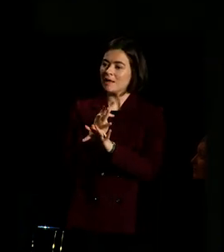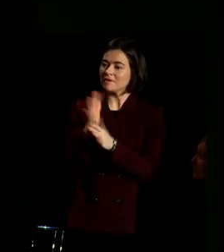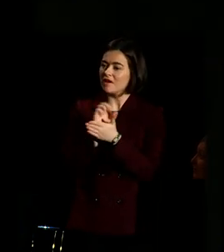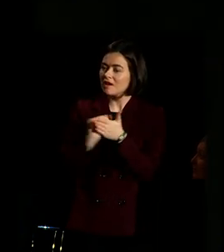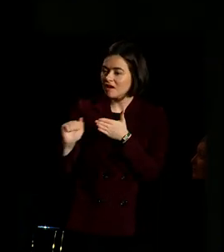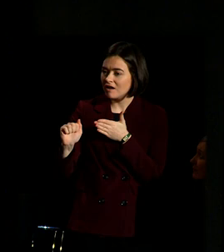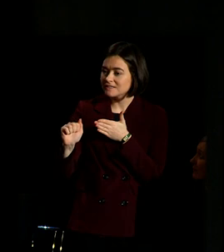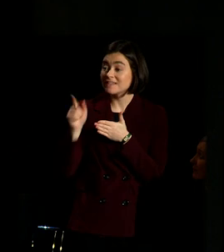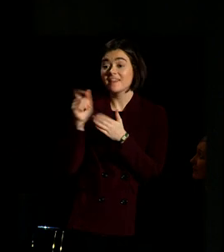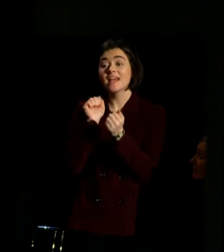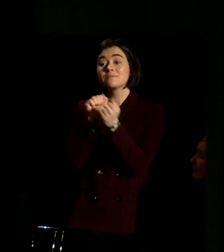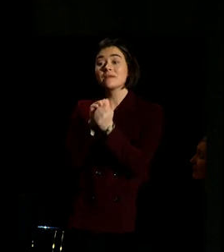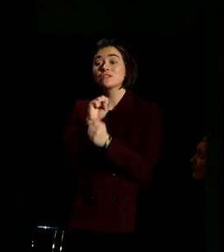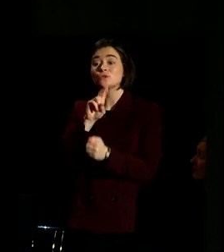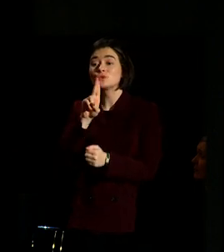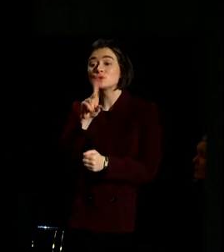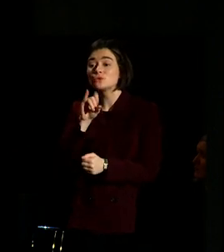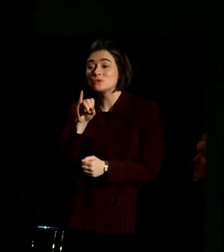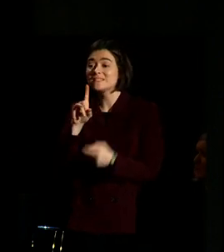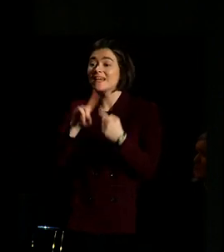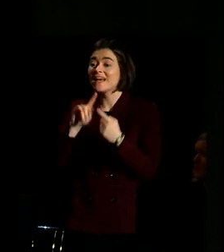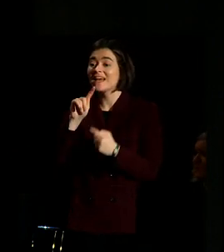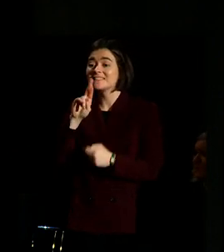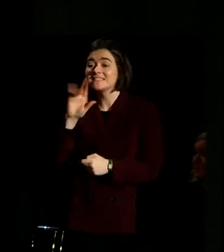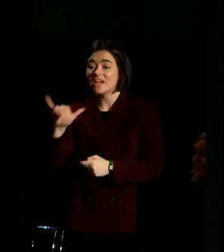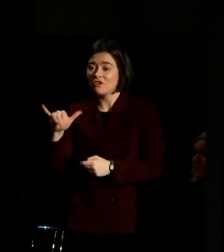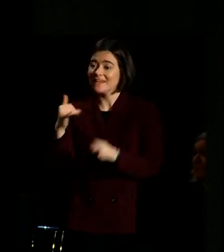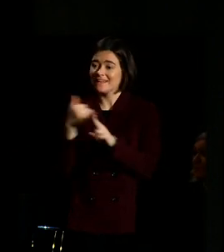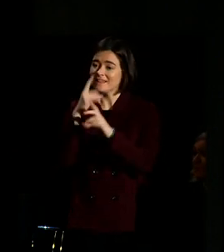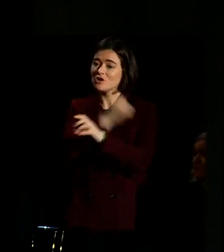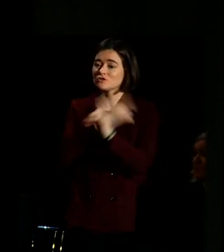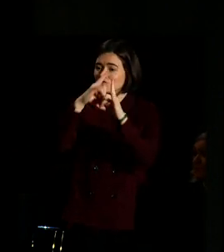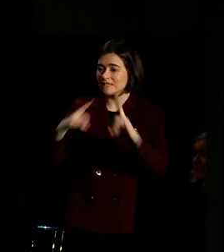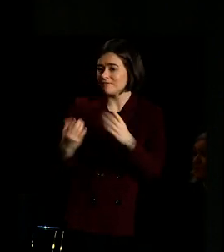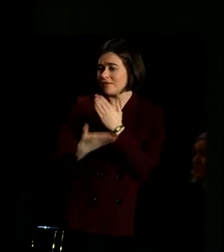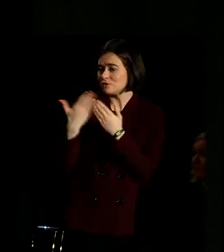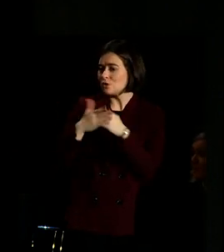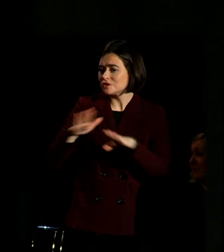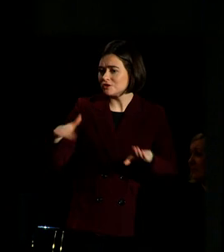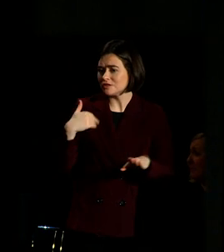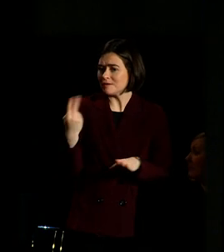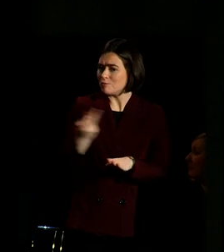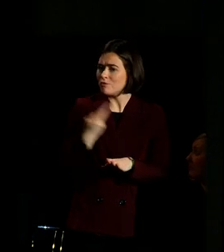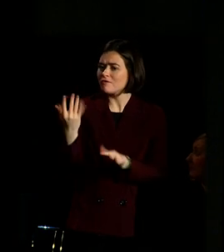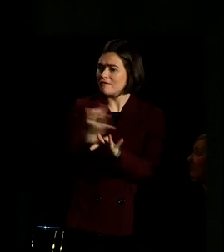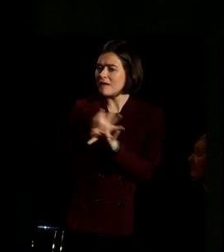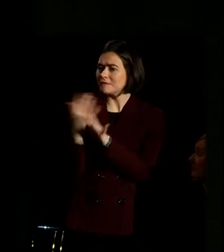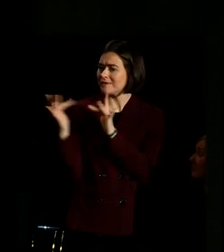they had met Susie and Terry in Bergen-Belsen concentration camp as very young children, and our two families have been in touch ever